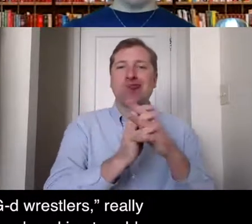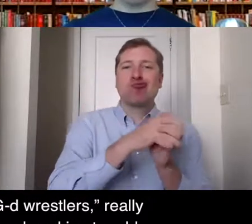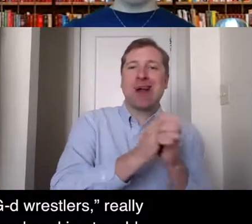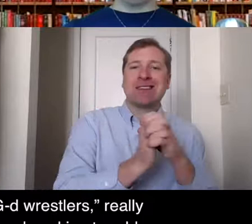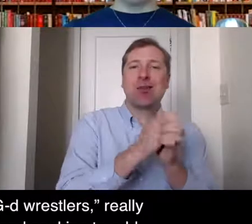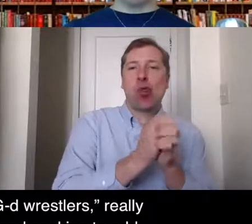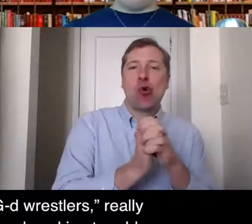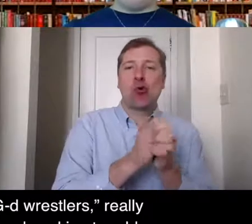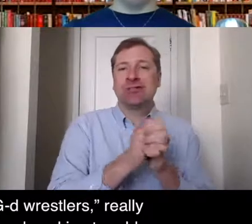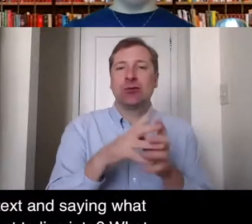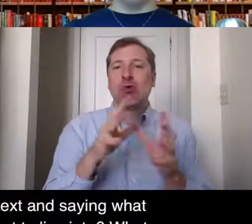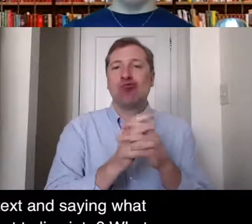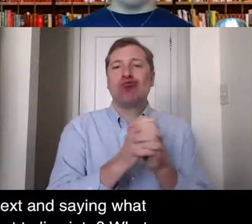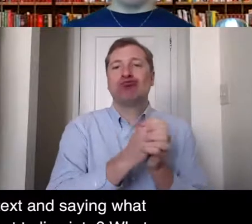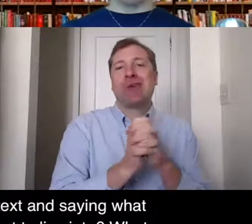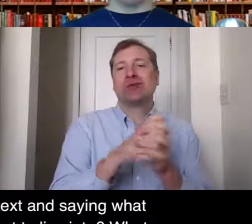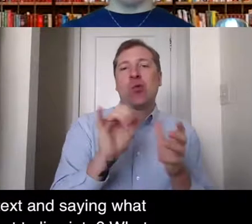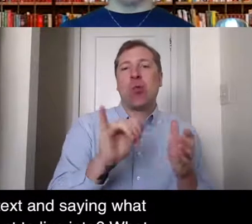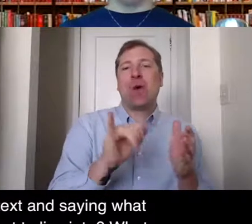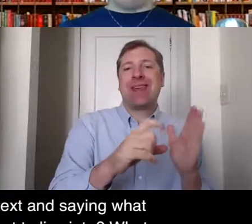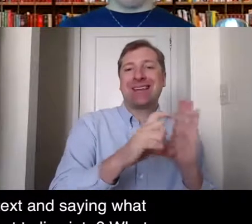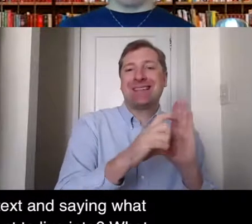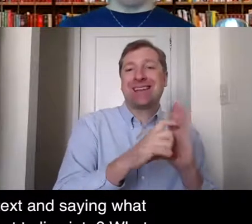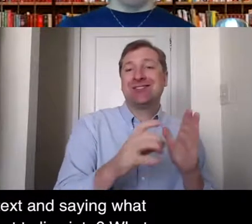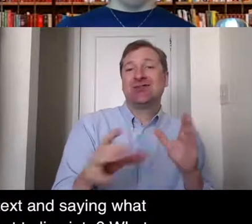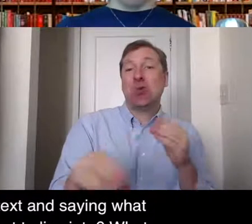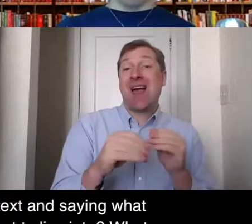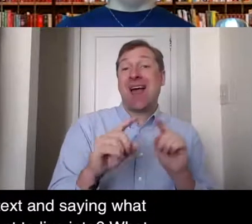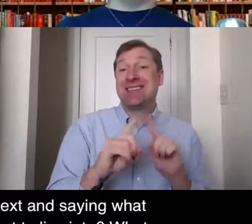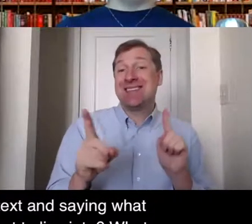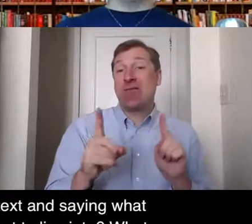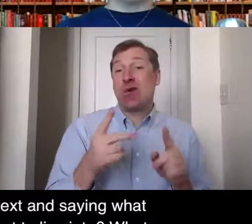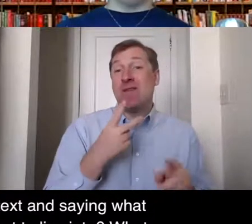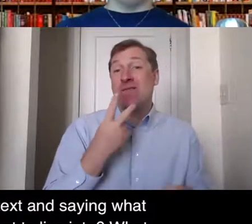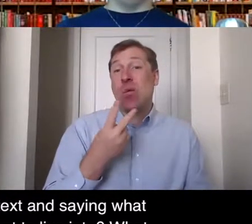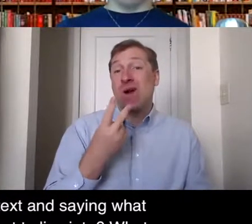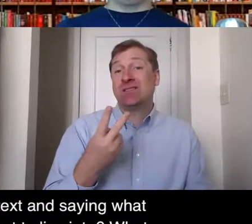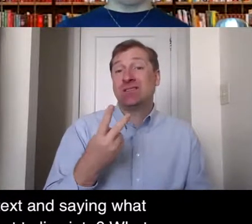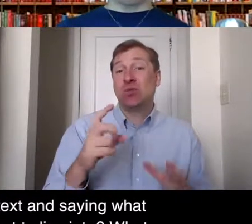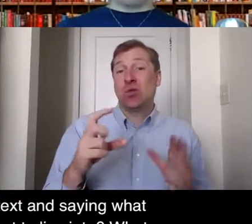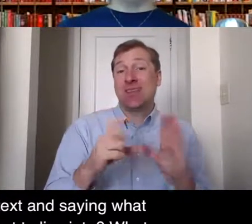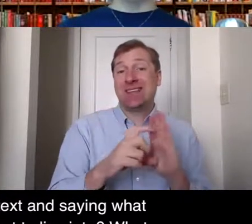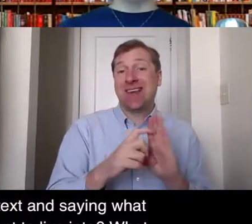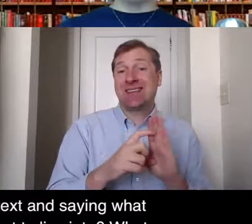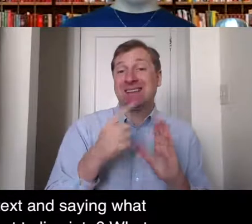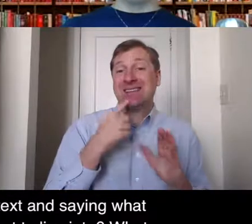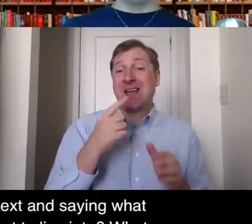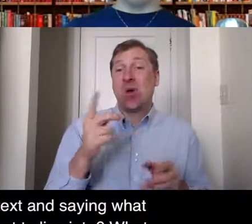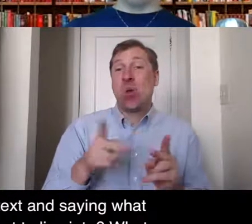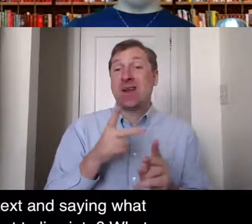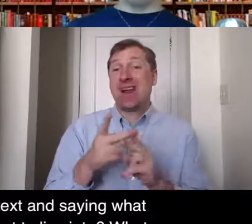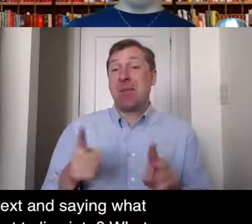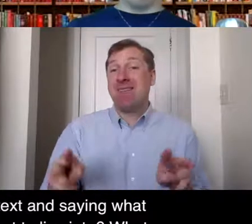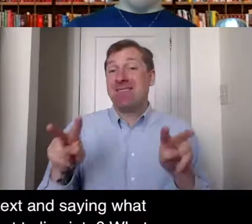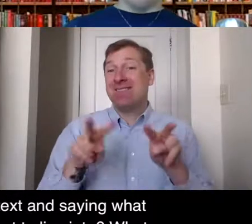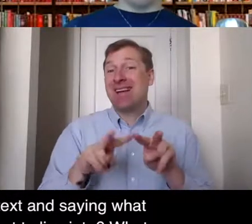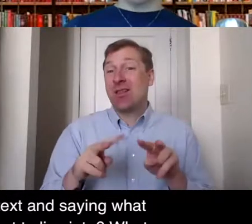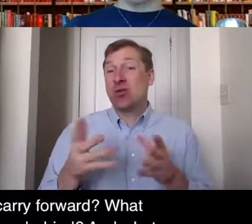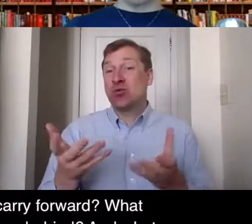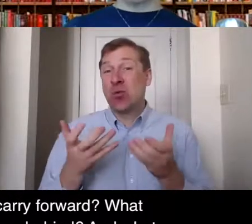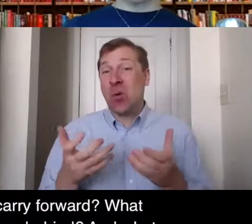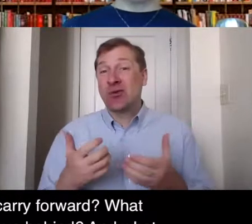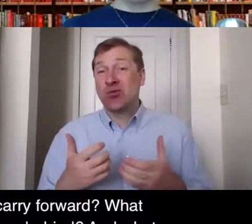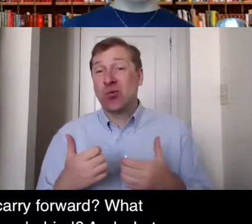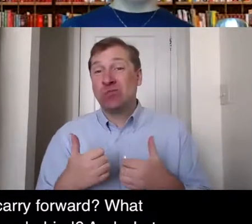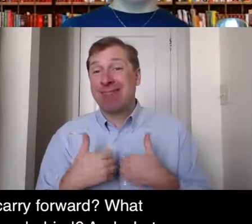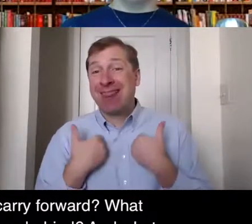text and seeking to add a different voice to the text, and saying, what kind of values do we want to live into? What are